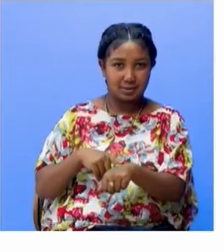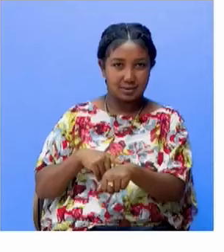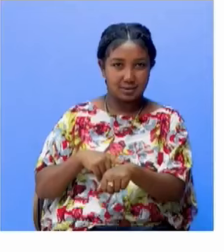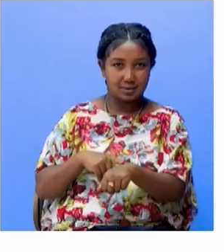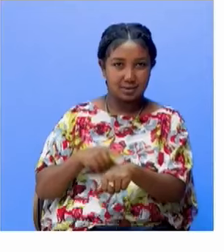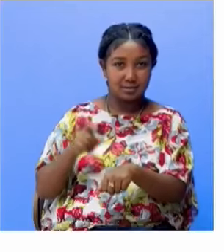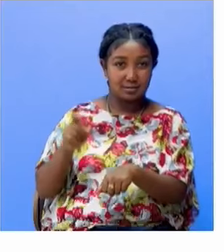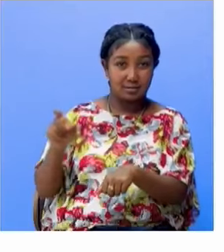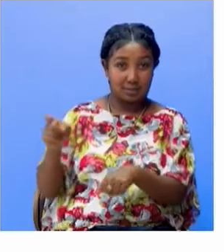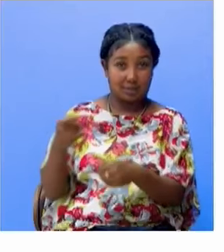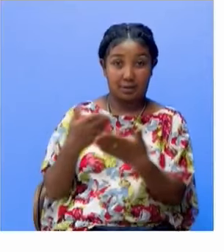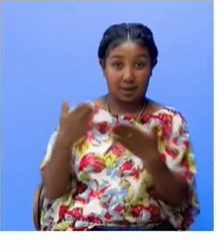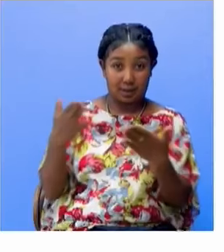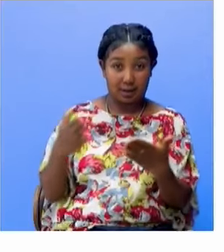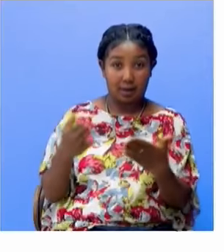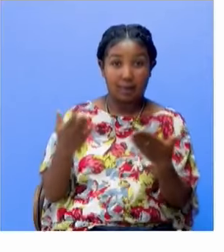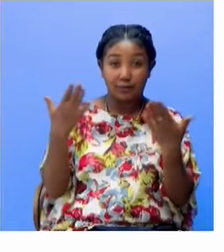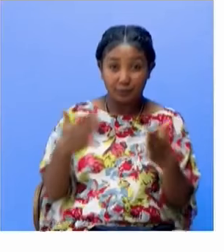Something